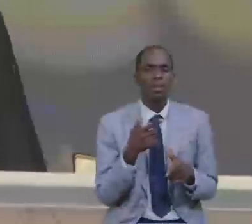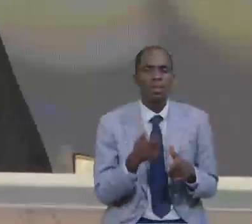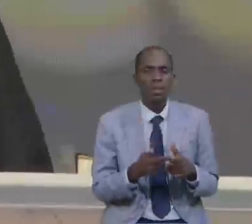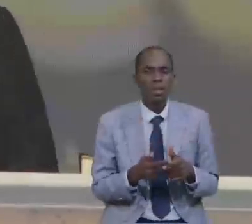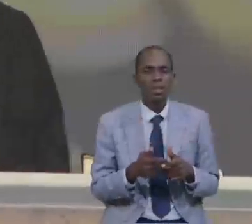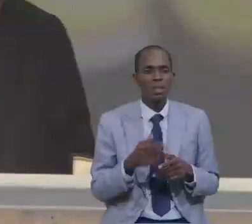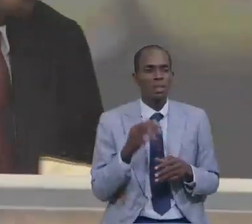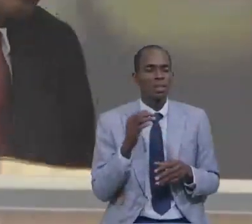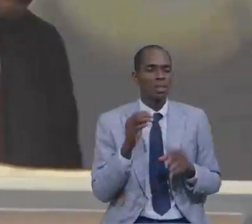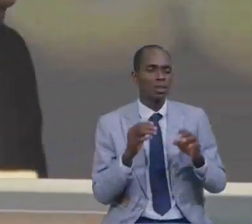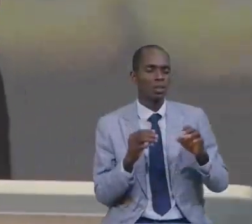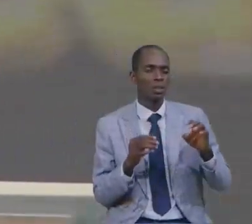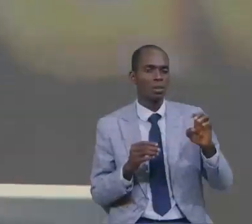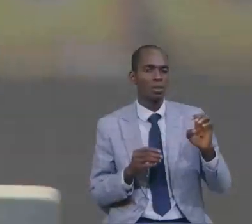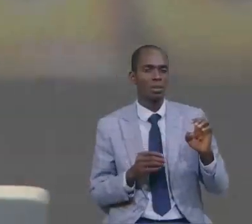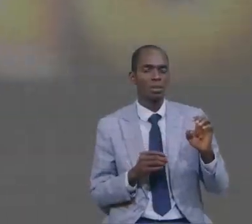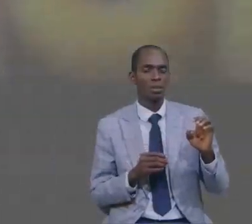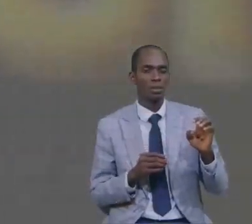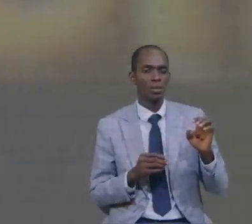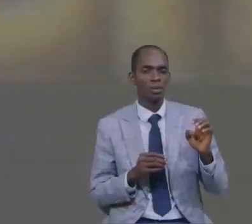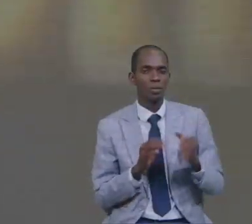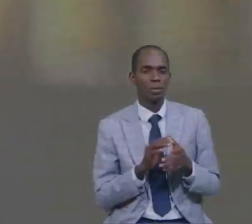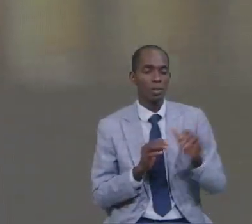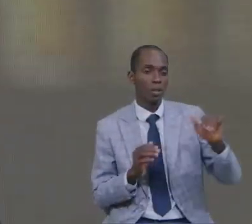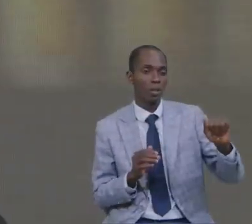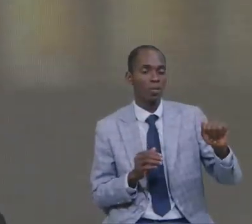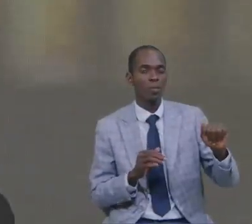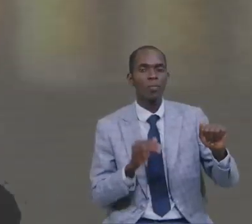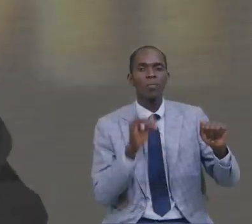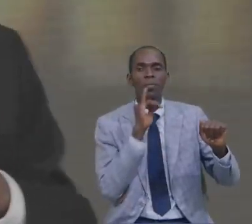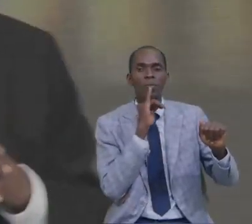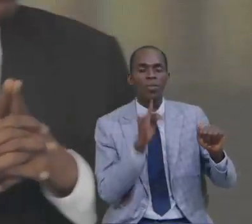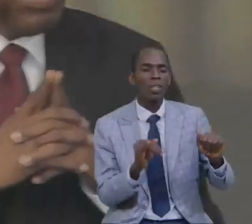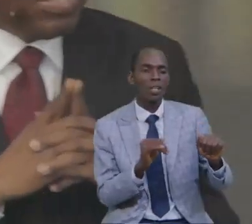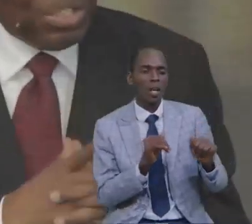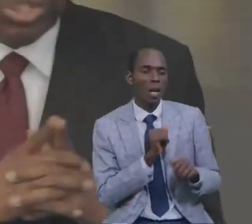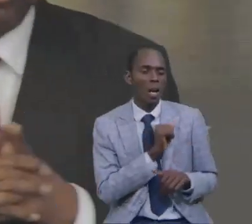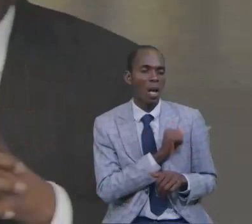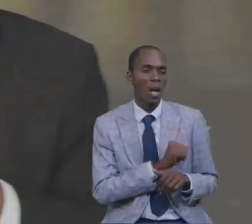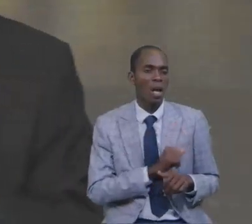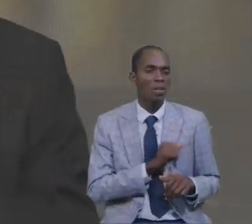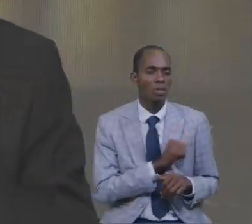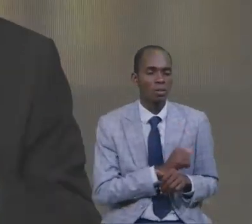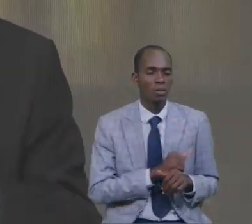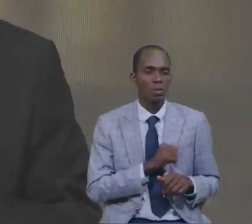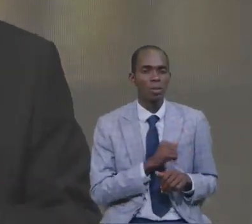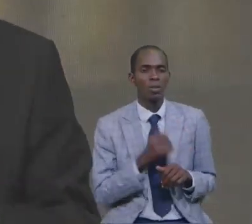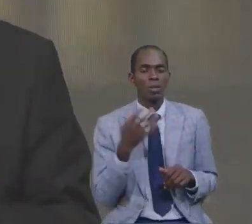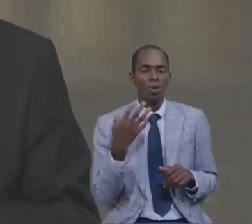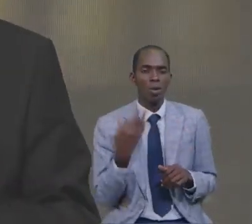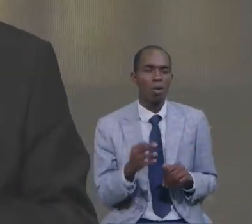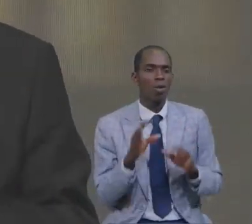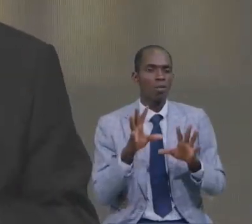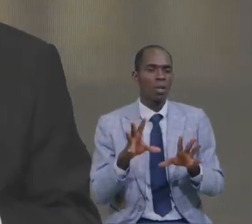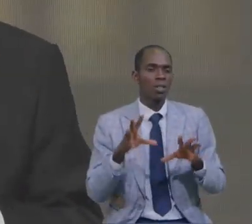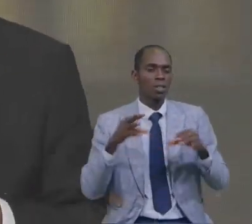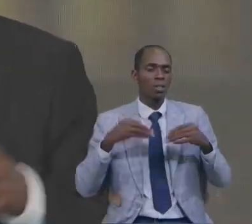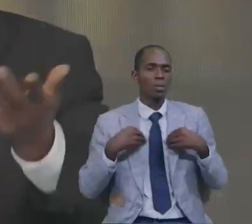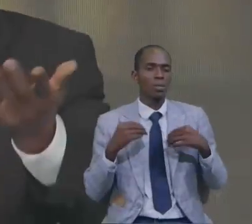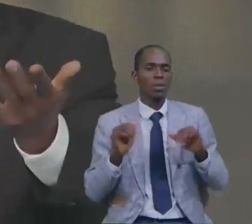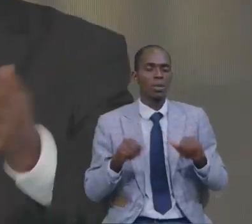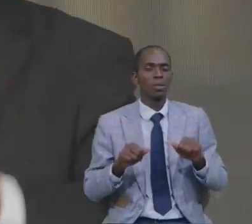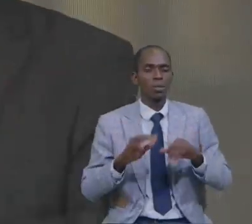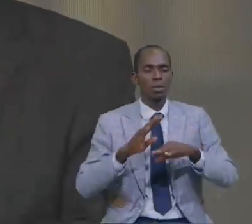contentment. When we're sanctified, he gives us the attitude of